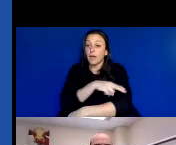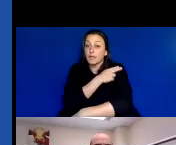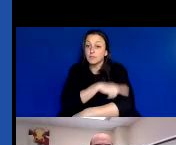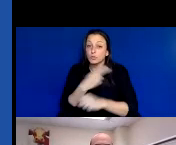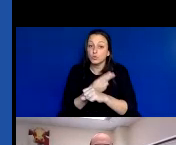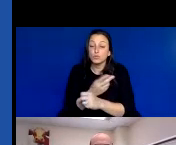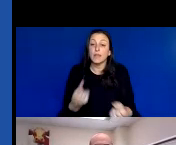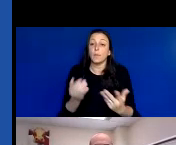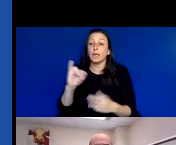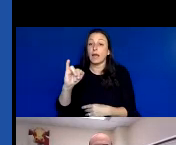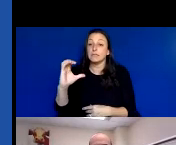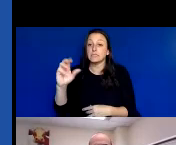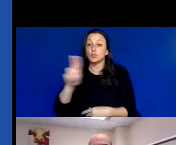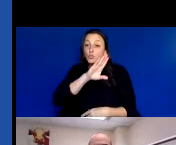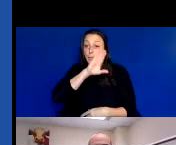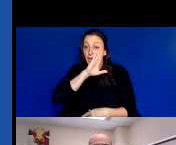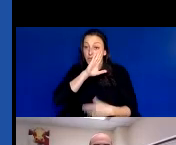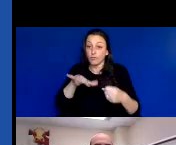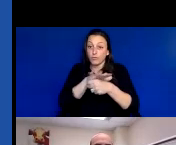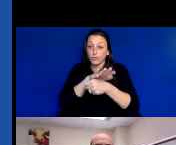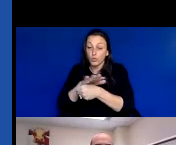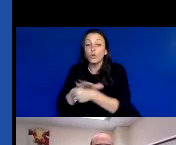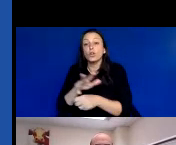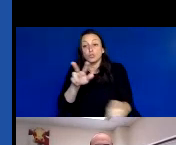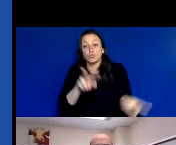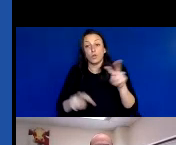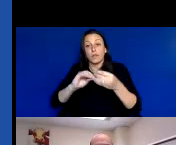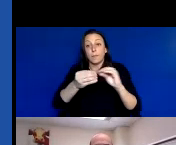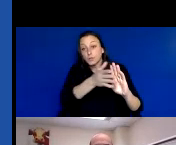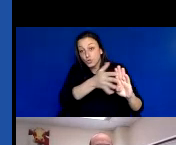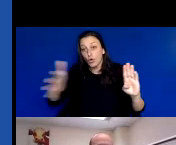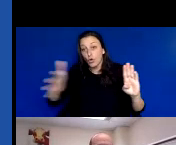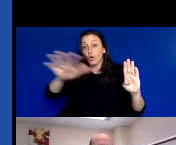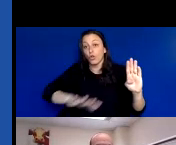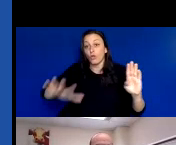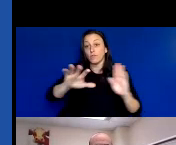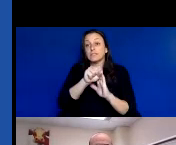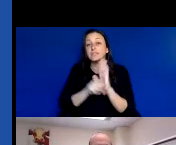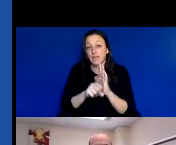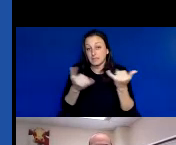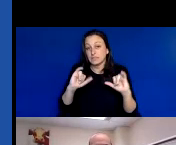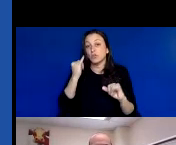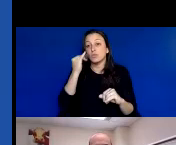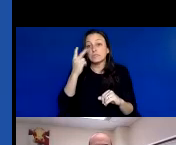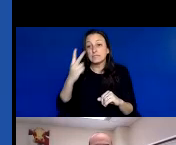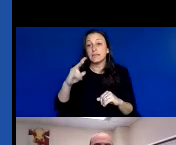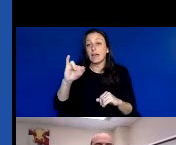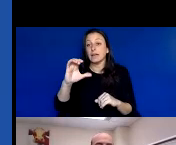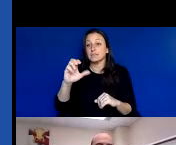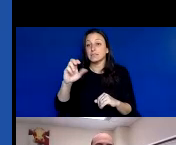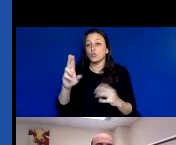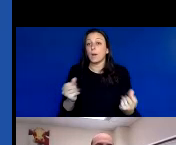beds, when you look at our statewide numbers, you continue to see ICU bed utilization